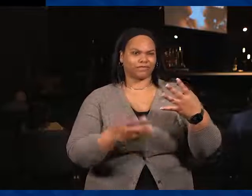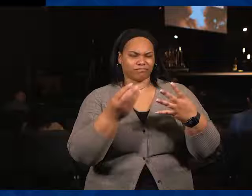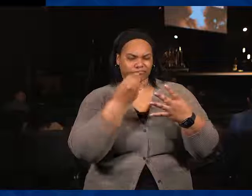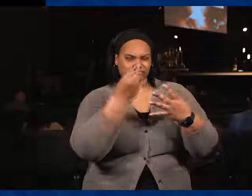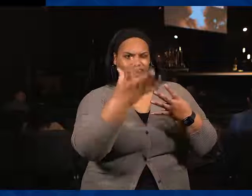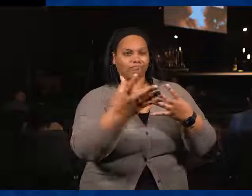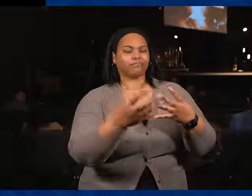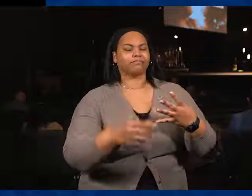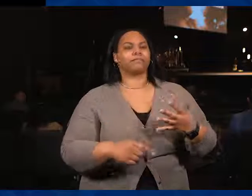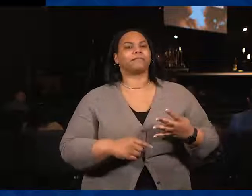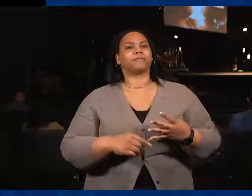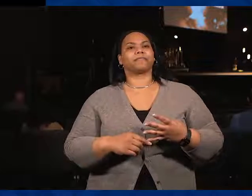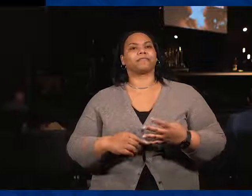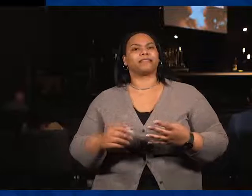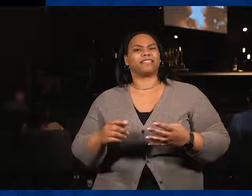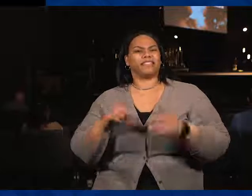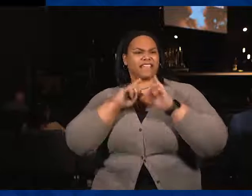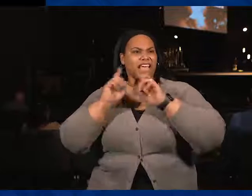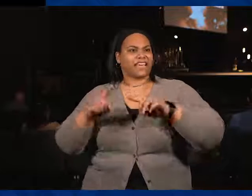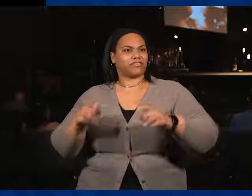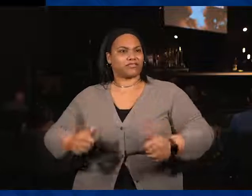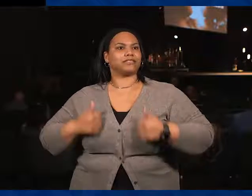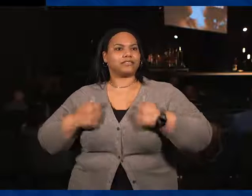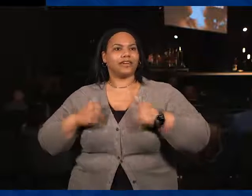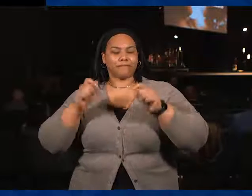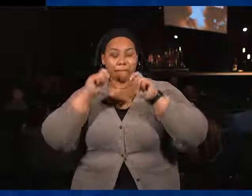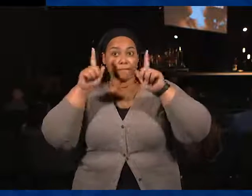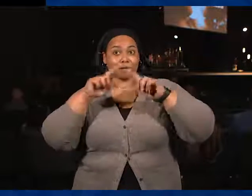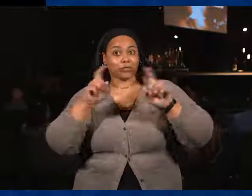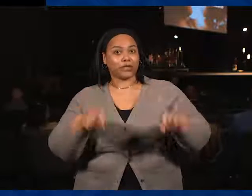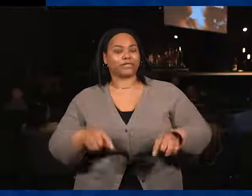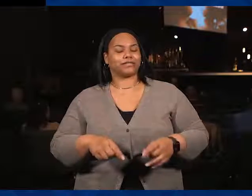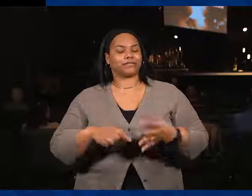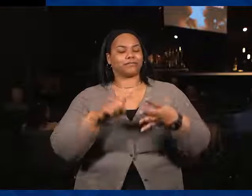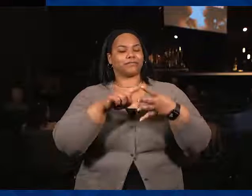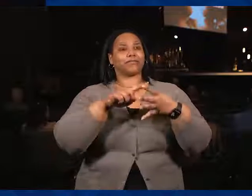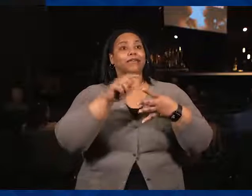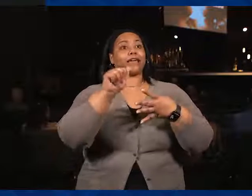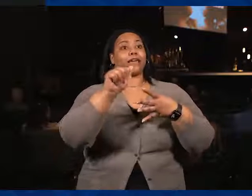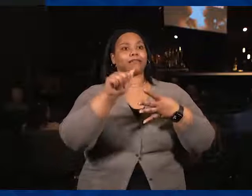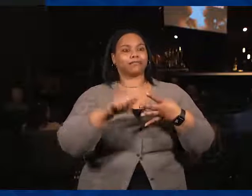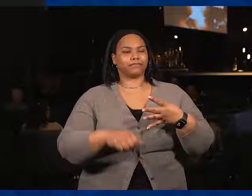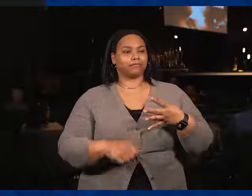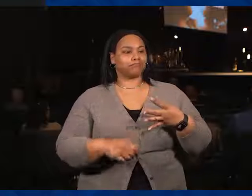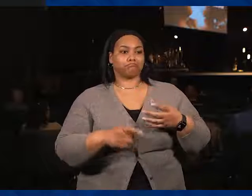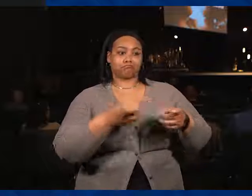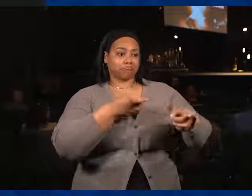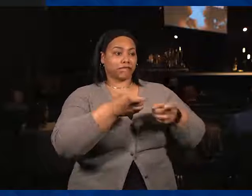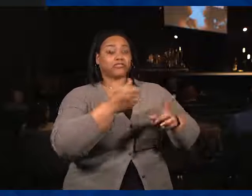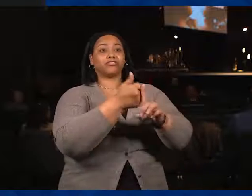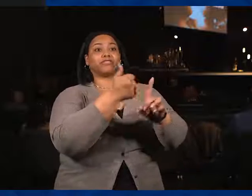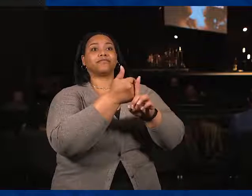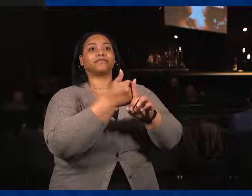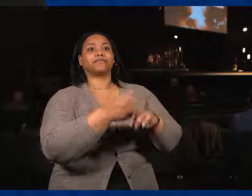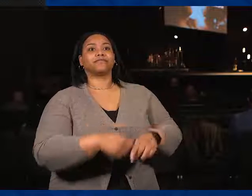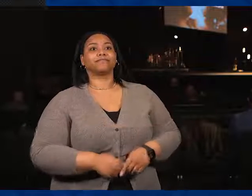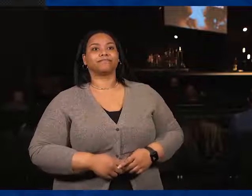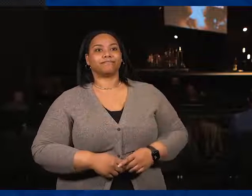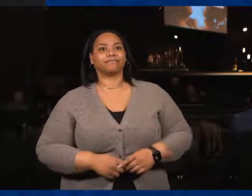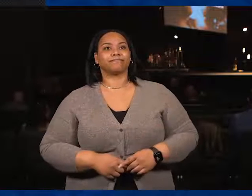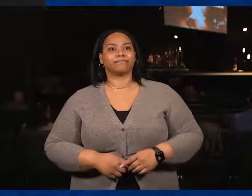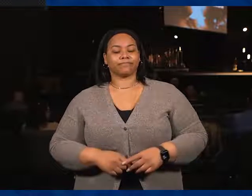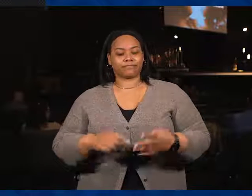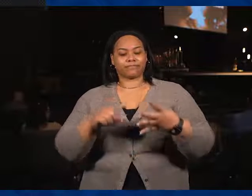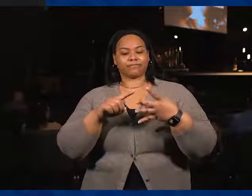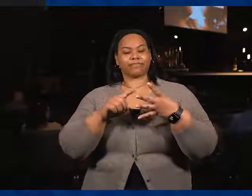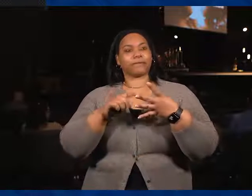choice answers to life pop quizzes? A, you can deal with it yourself.